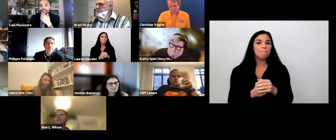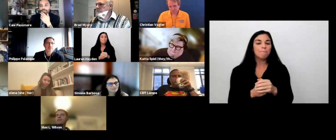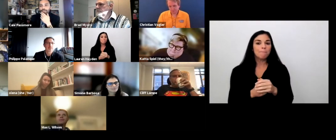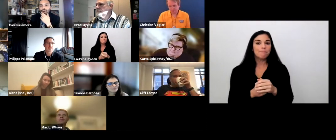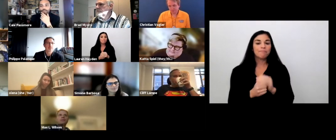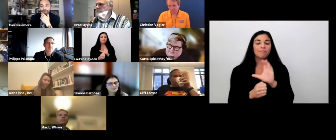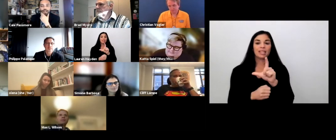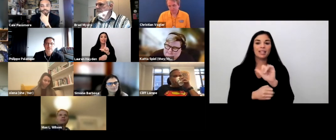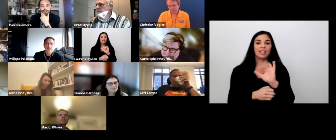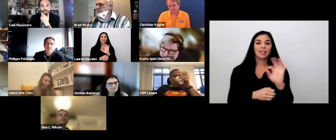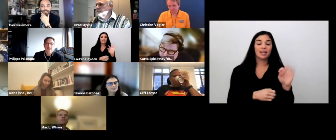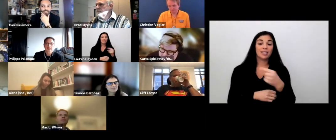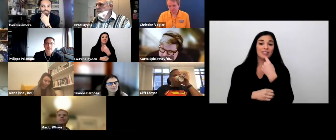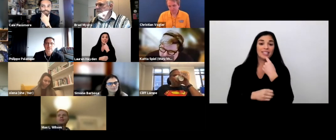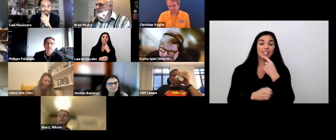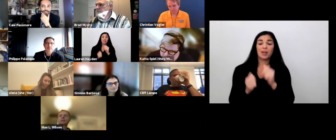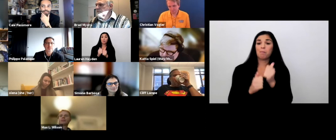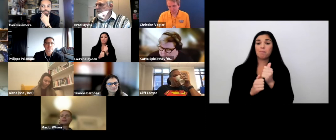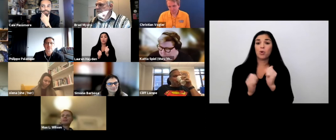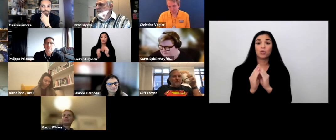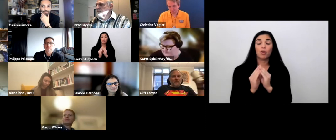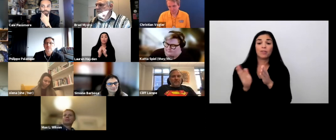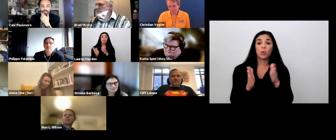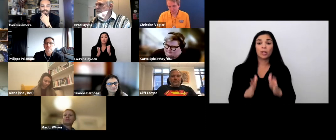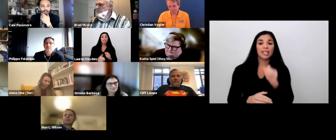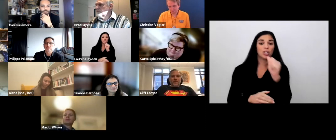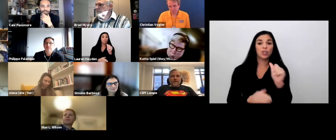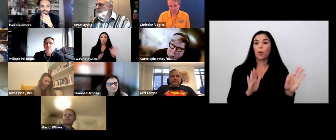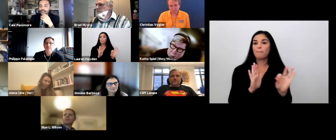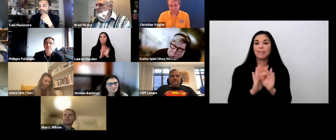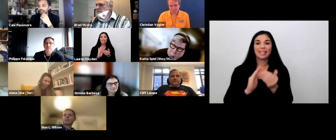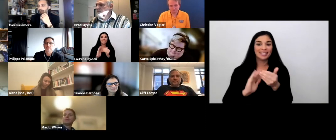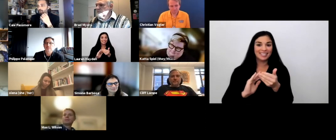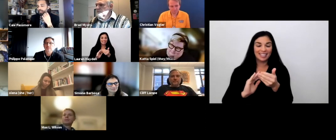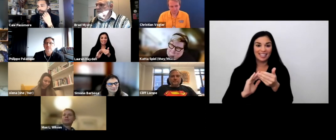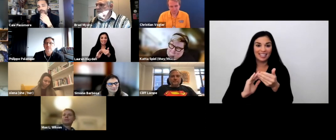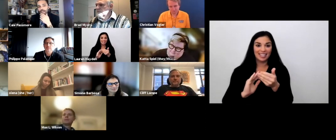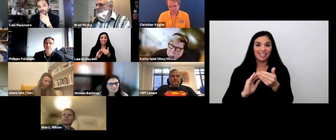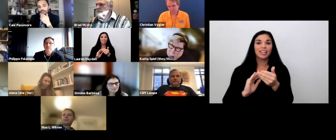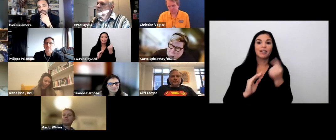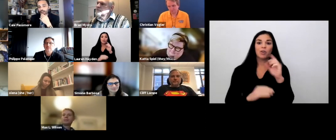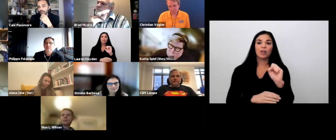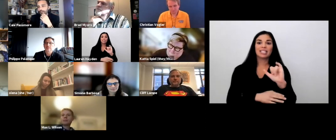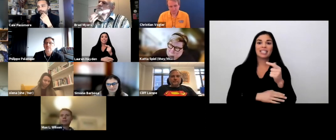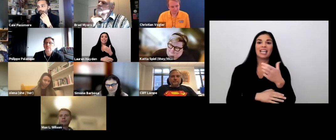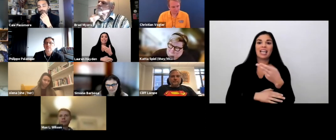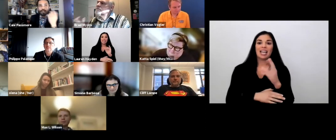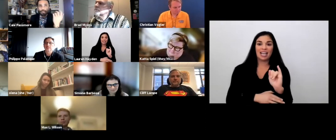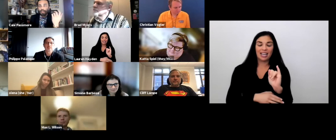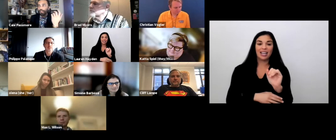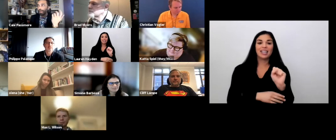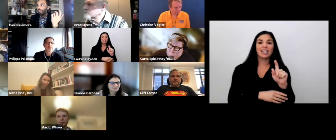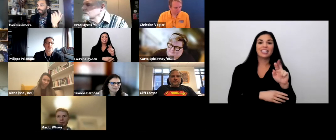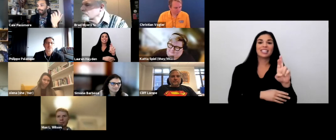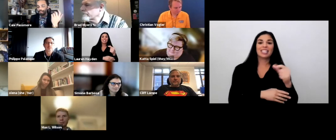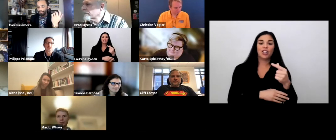Cliff has said most conference organizers don't pick their cities, the steering committees do, for SIGCHI at least. That's an important thing we're trying to communicate with the audience, or well, the